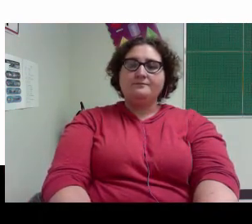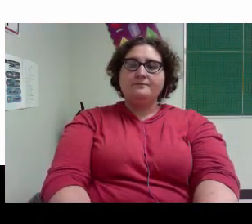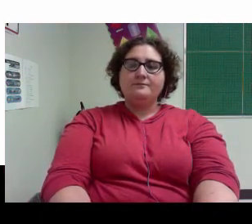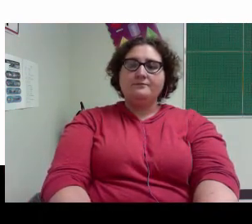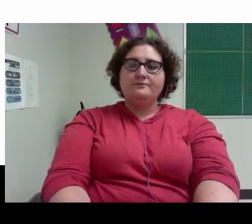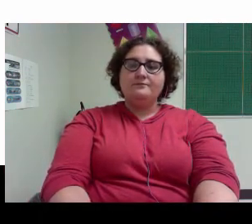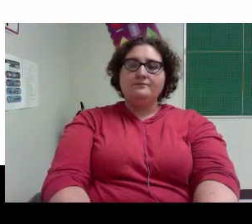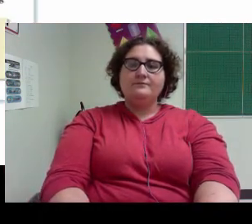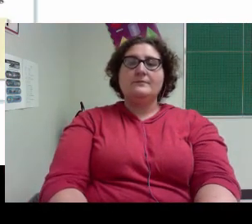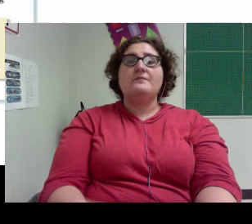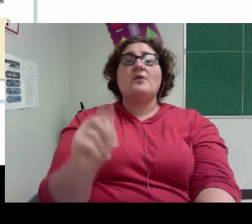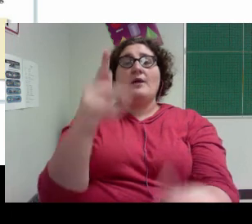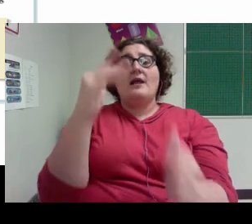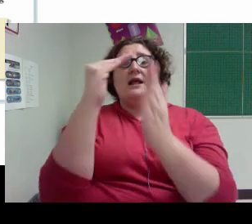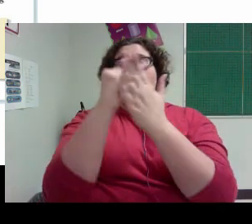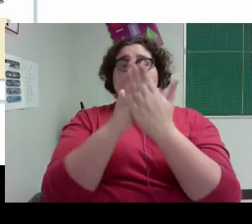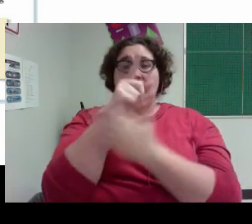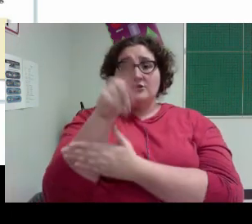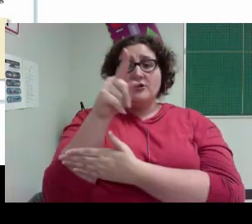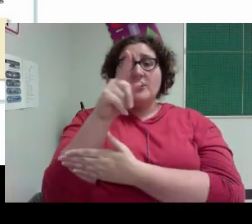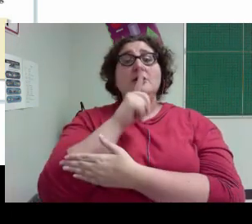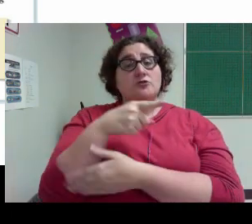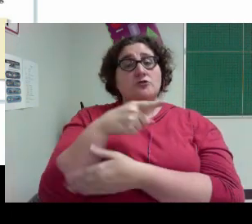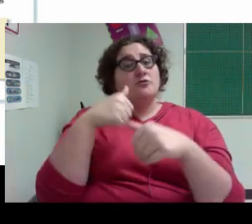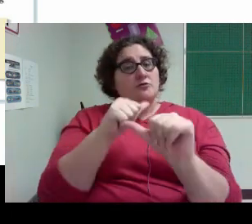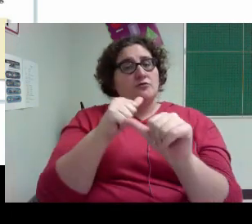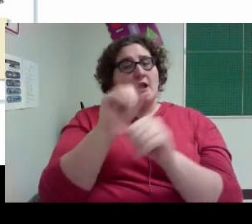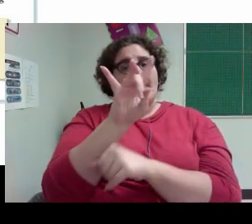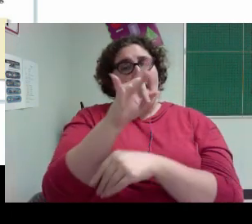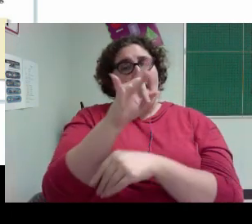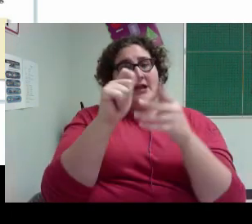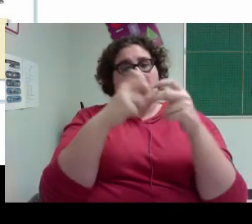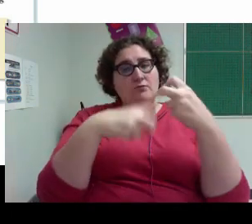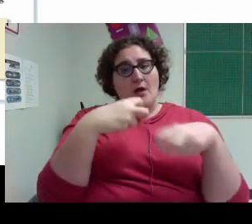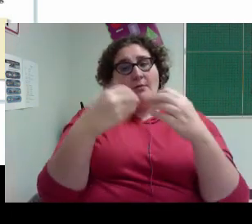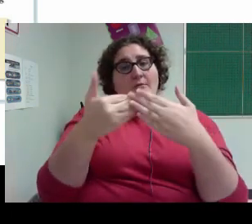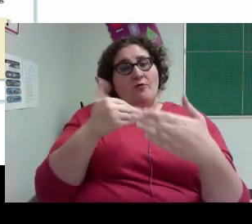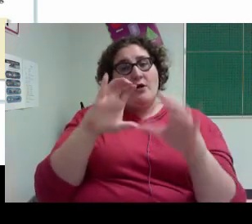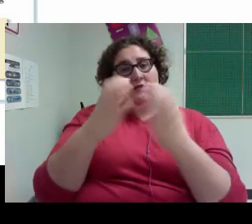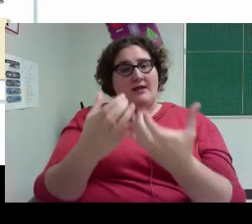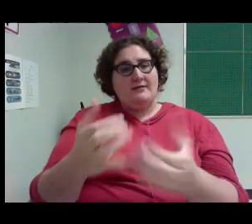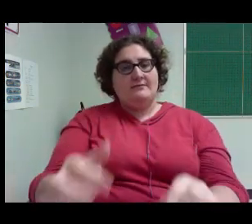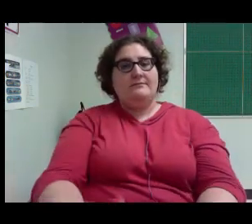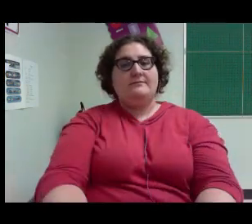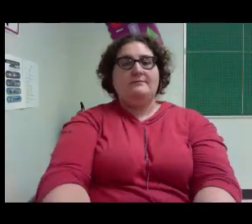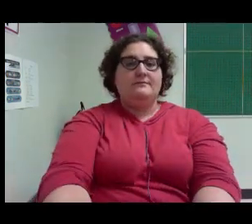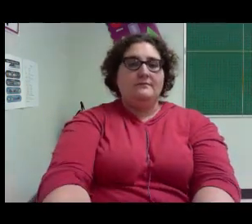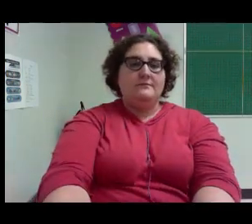Okay, lesson check. Make sure that you've tried these 8 problems before you come to class.